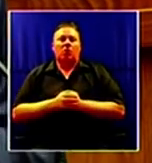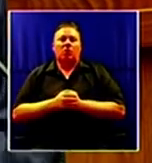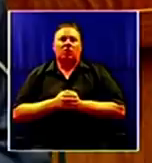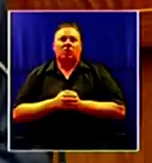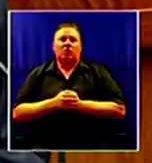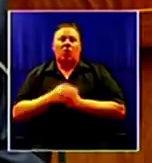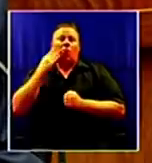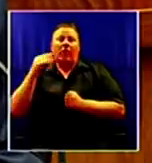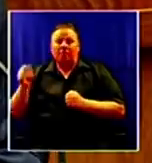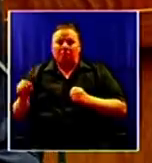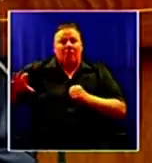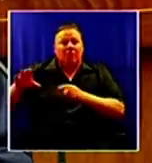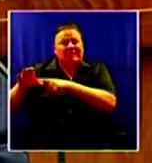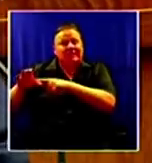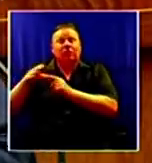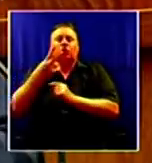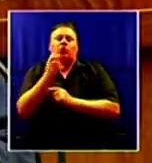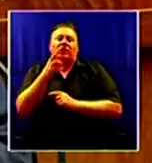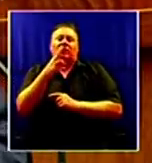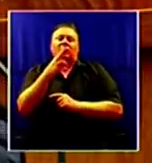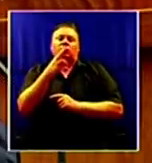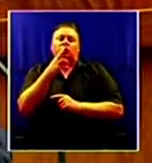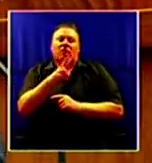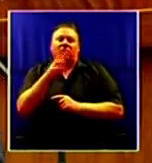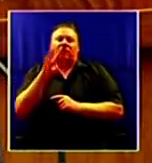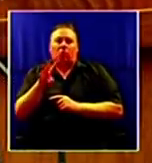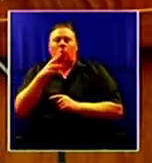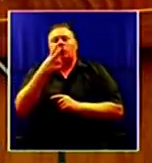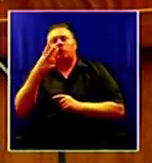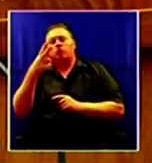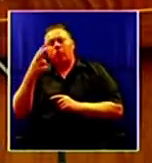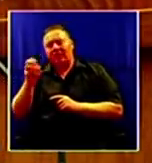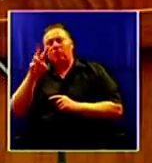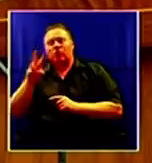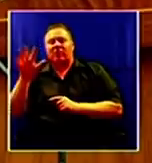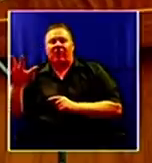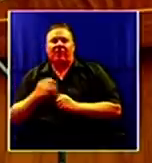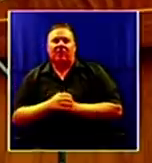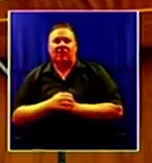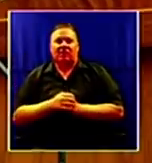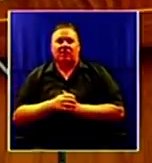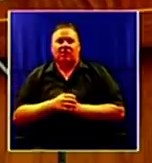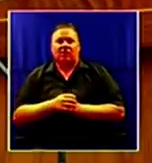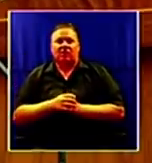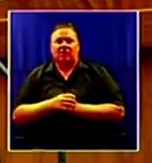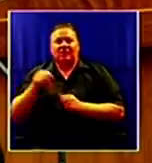2024-25. This will be an important achievement and will coincide with the end of this sixth